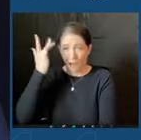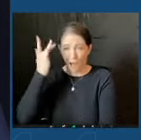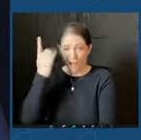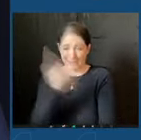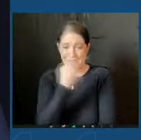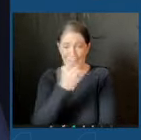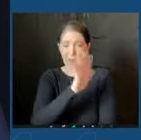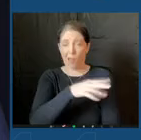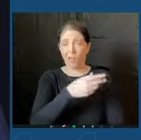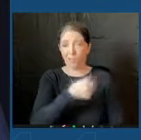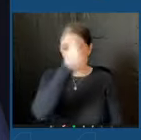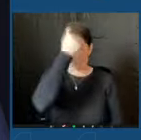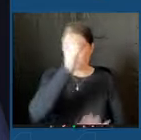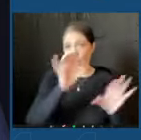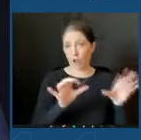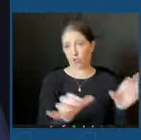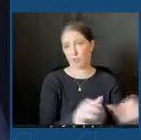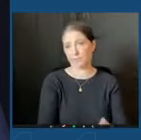Through no